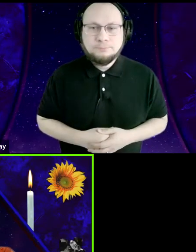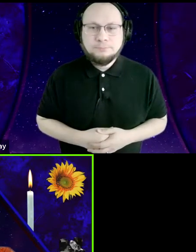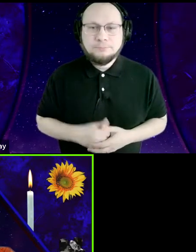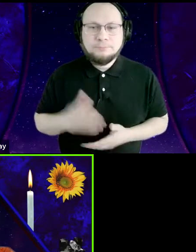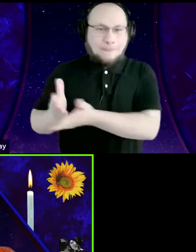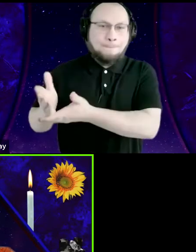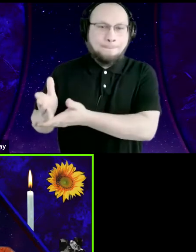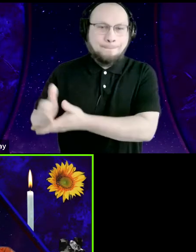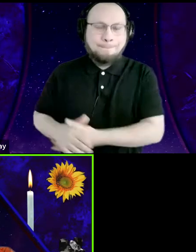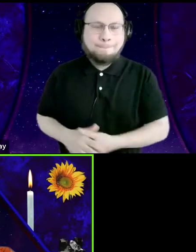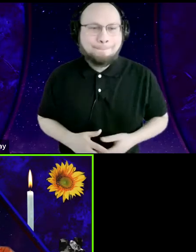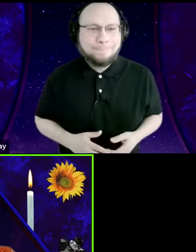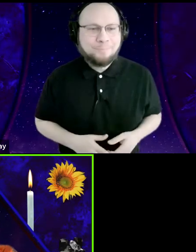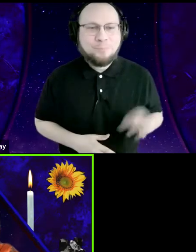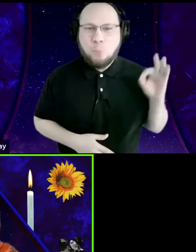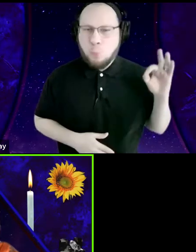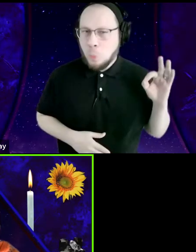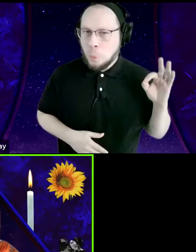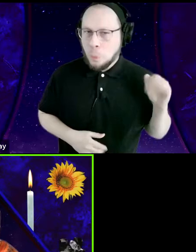Stop. Great.